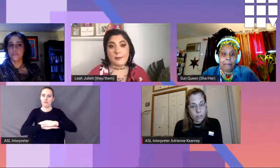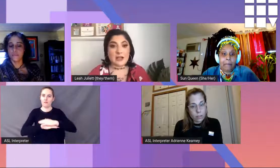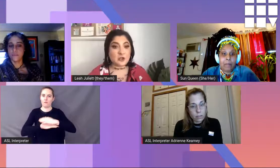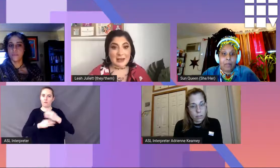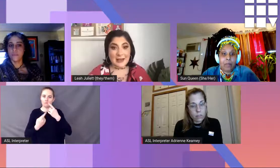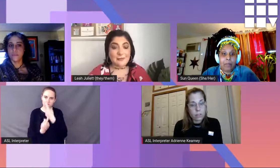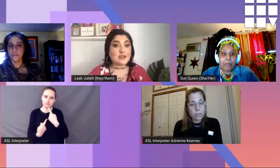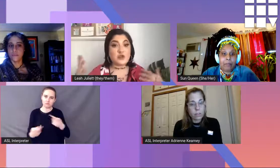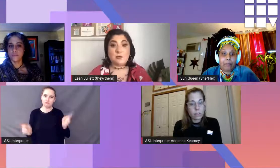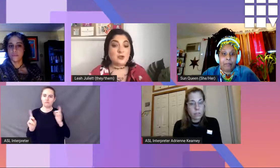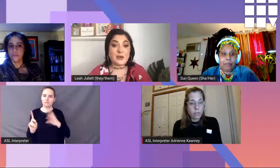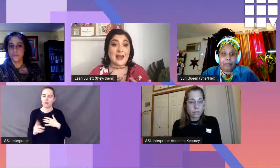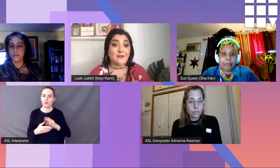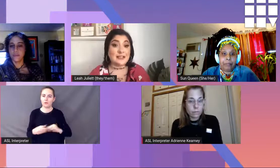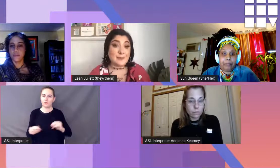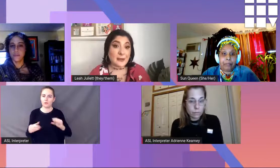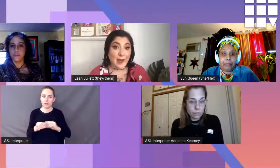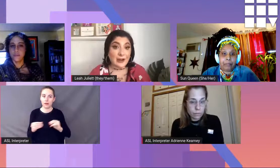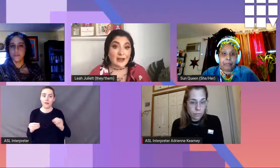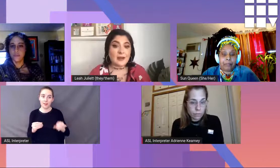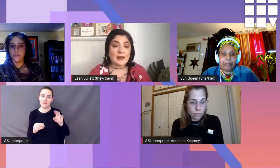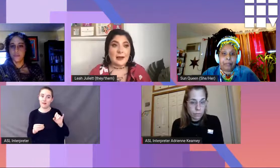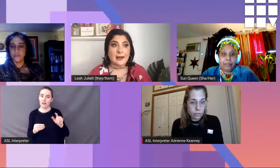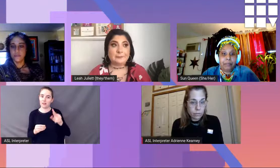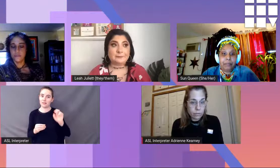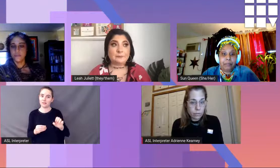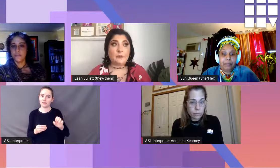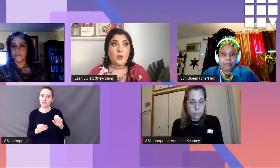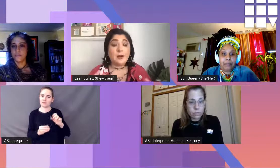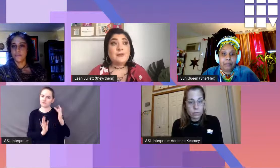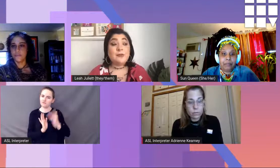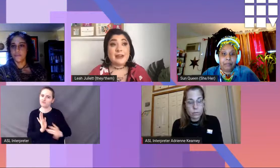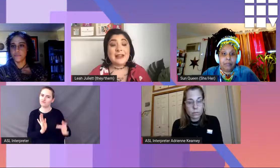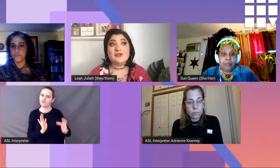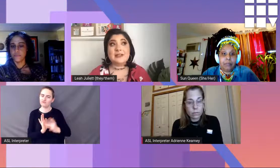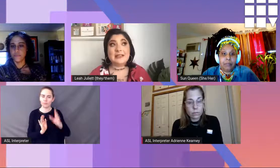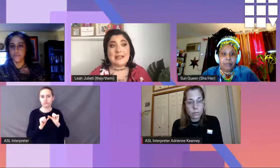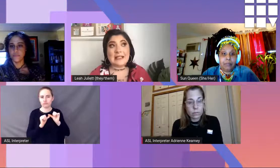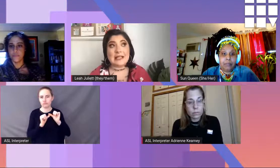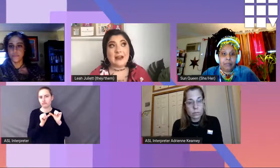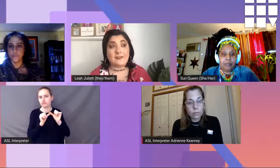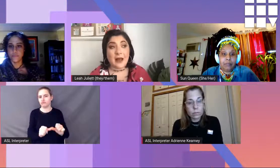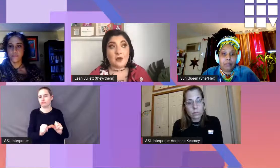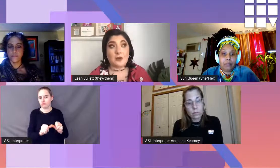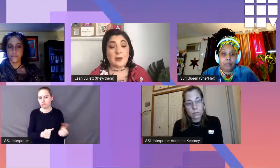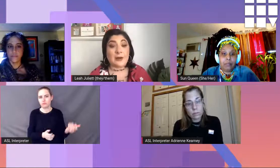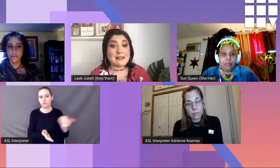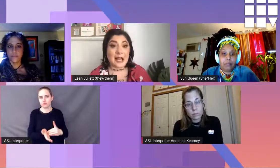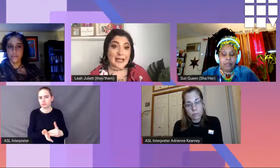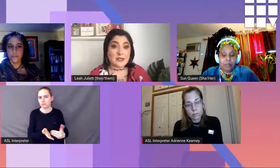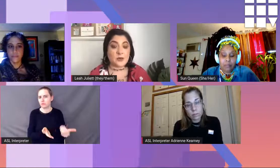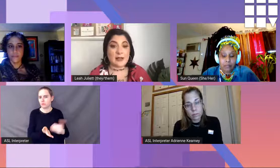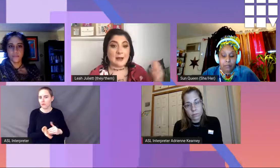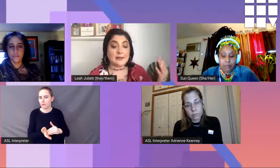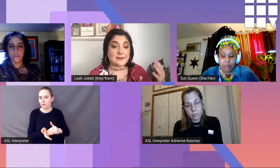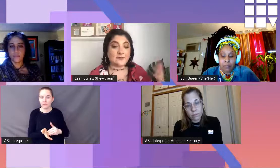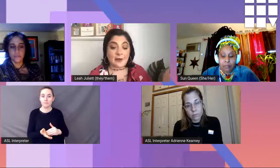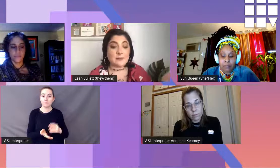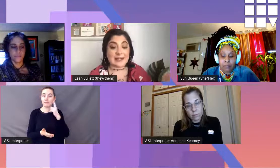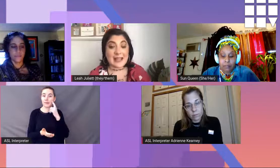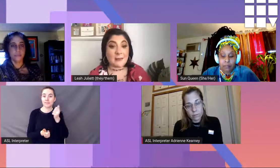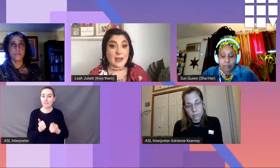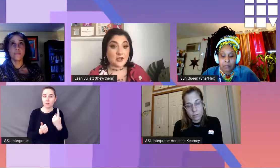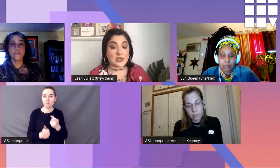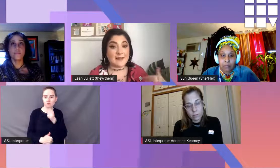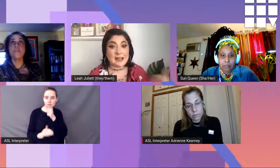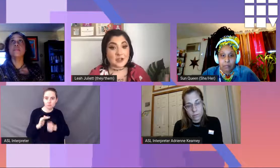to be perpetuated because no one's going to ever speak about it. One of the really interesting things that I found when I was in high school and I found